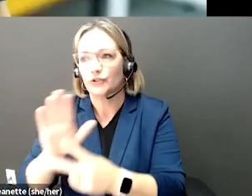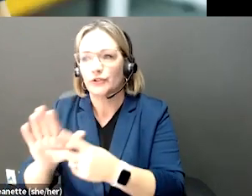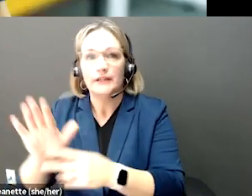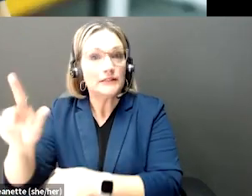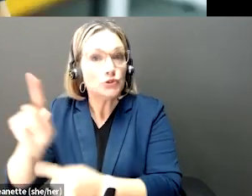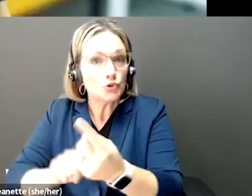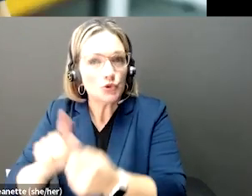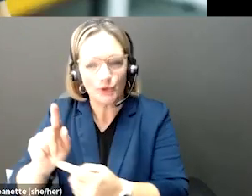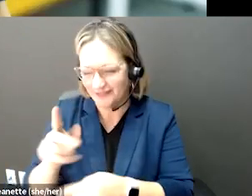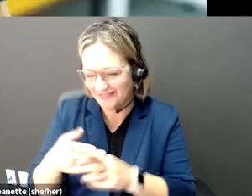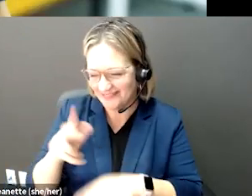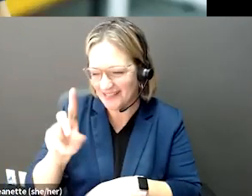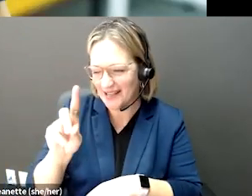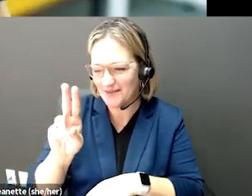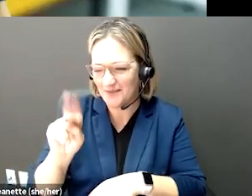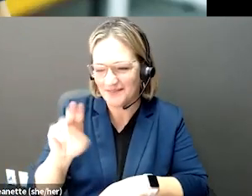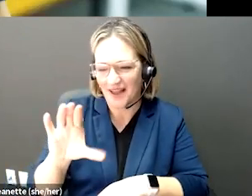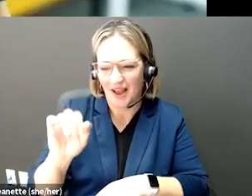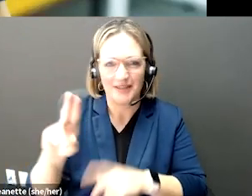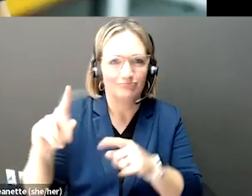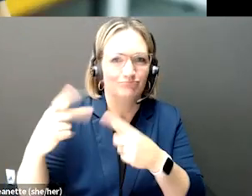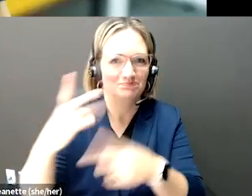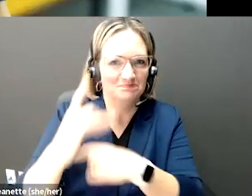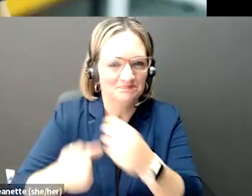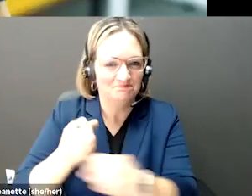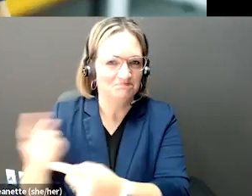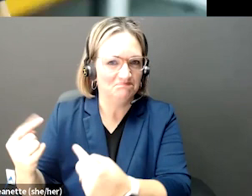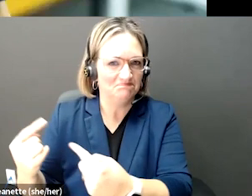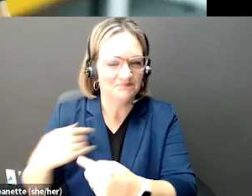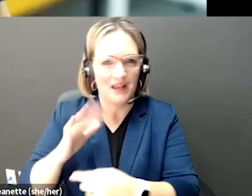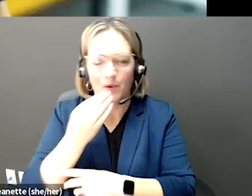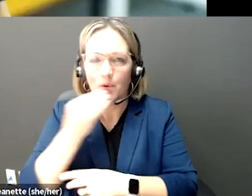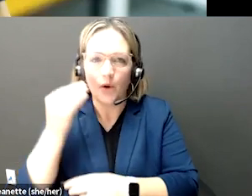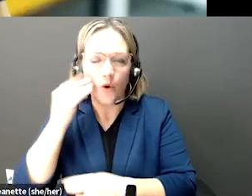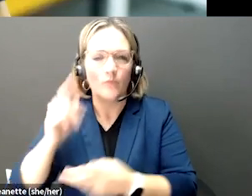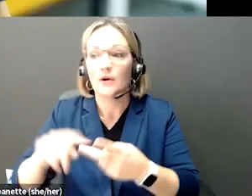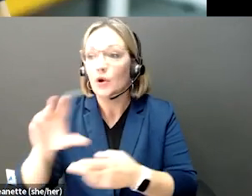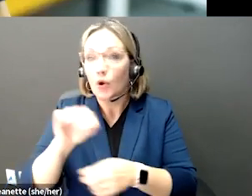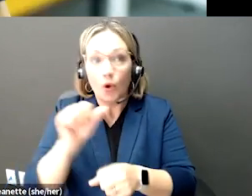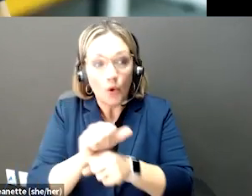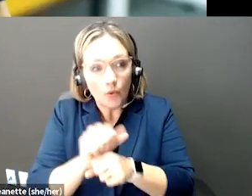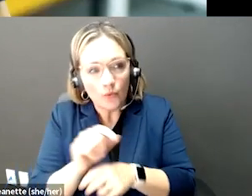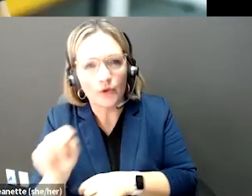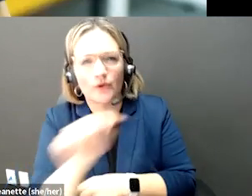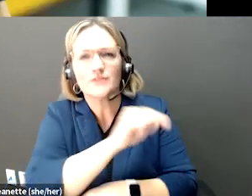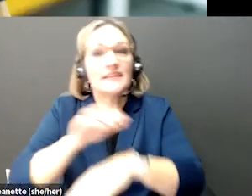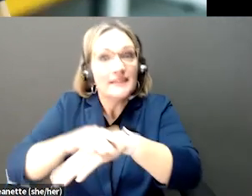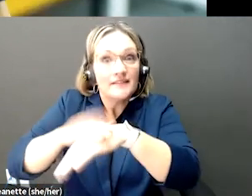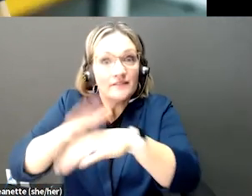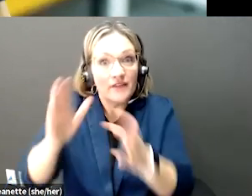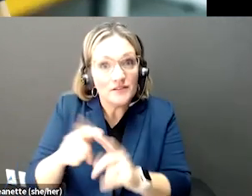house for the last 8 years, co-workers, our advisor from the Special Needs Project, giving us